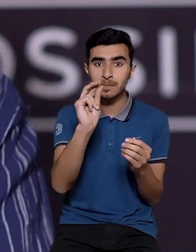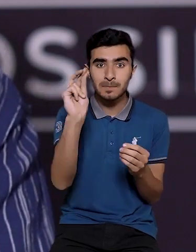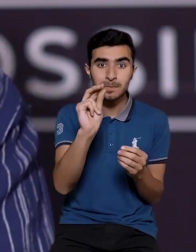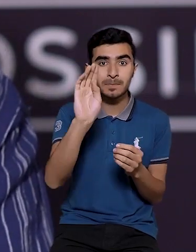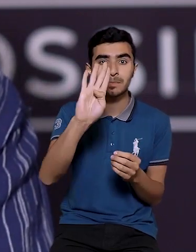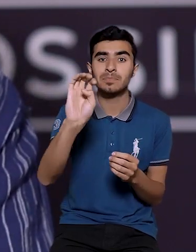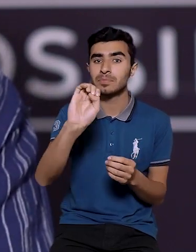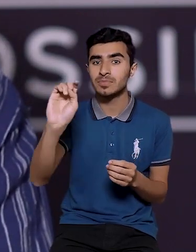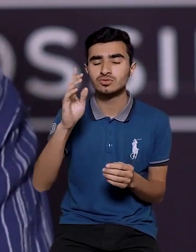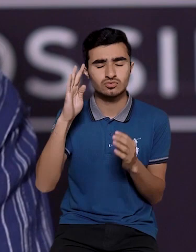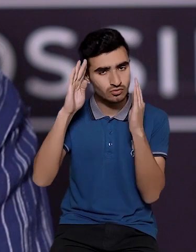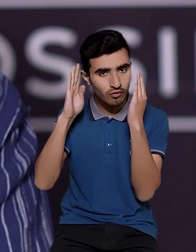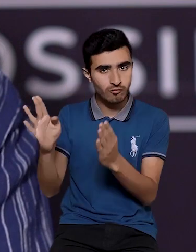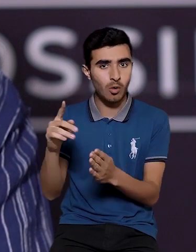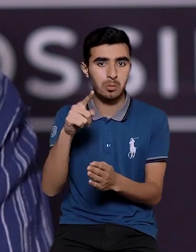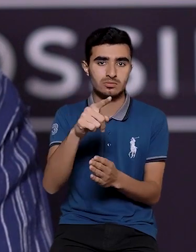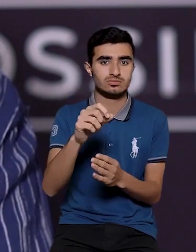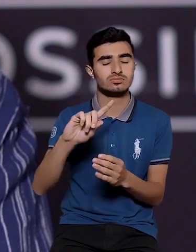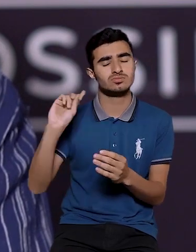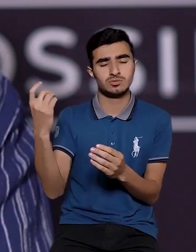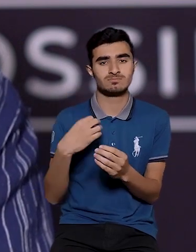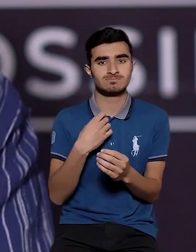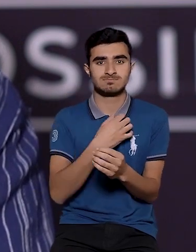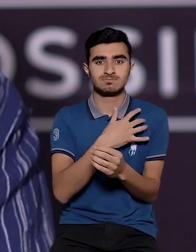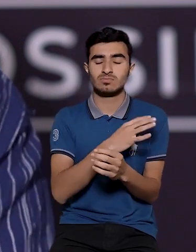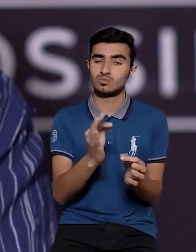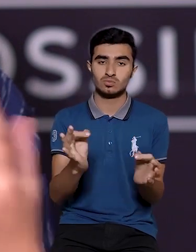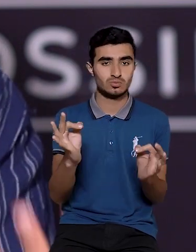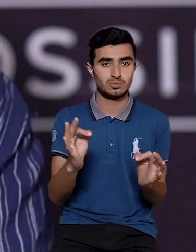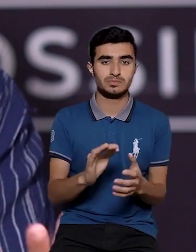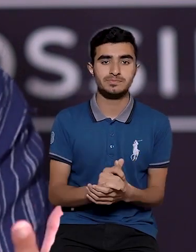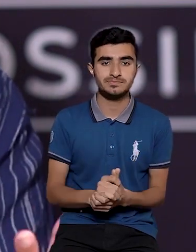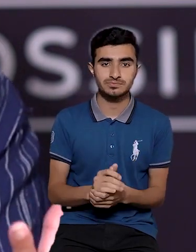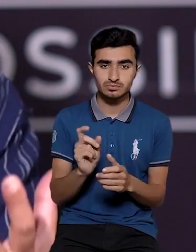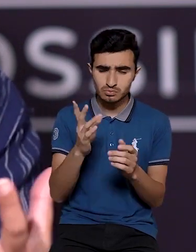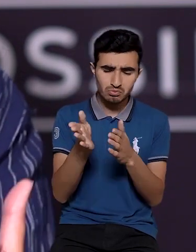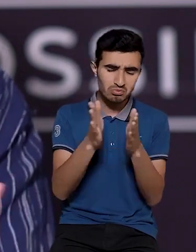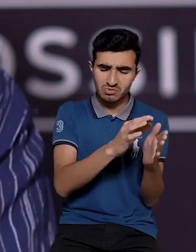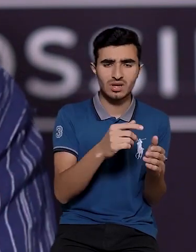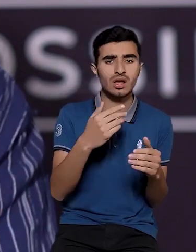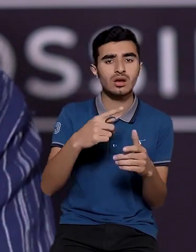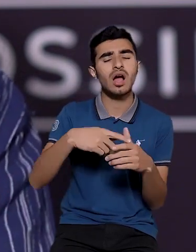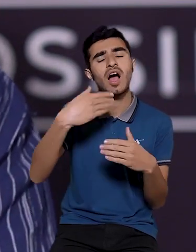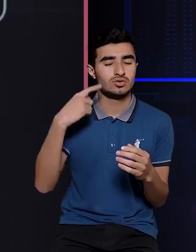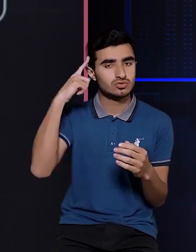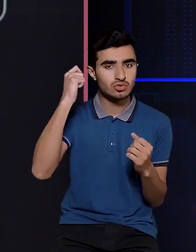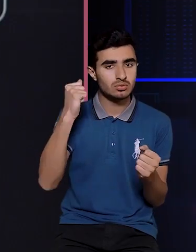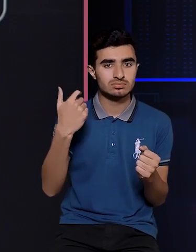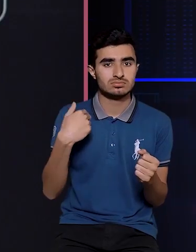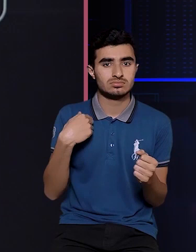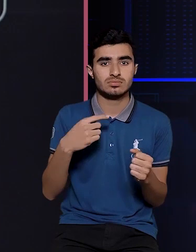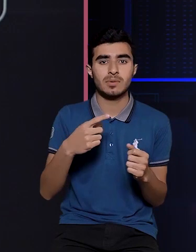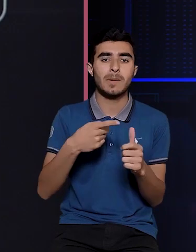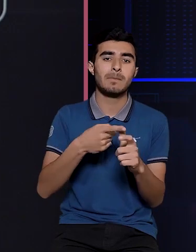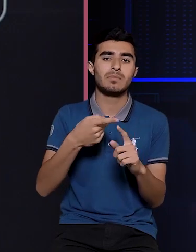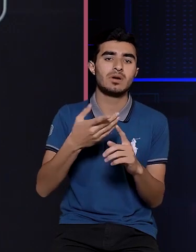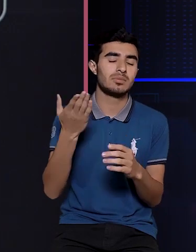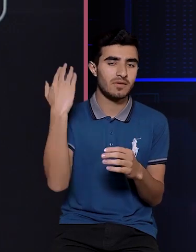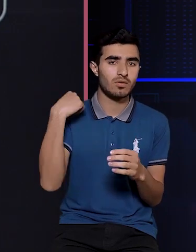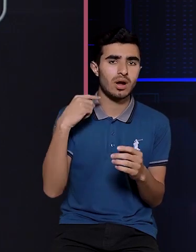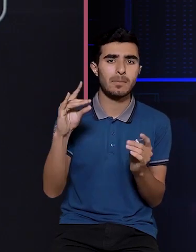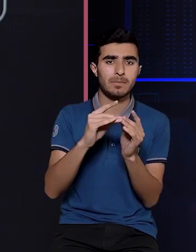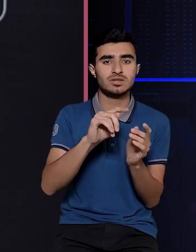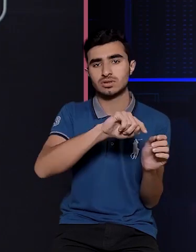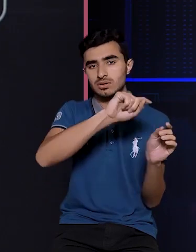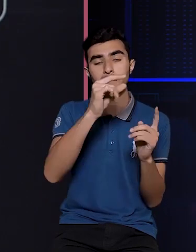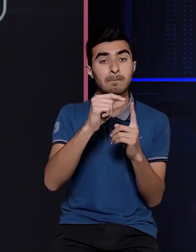you forget about everything else, and the bees become the center focus of everything when you're with them. After that, I decided